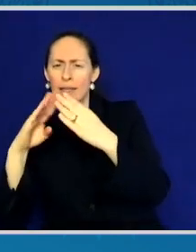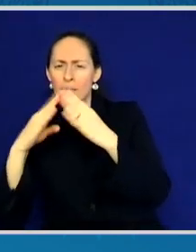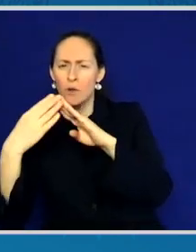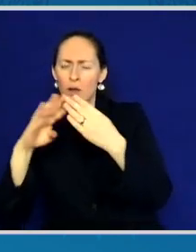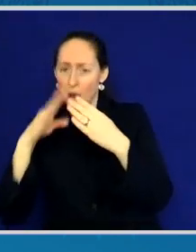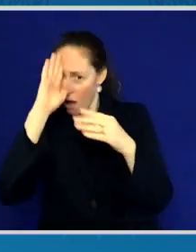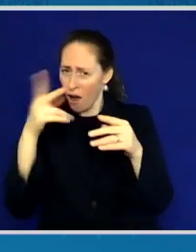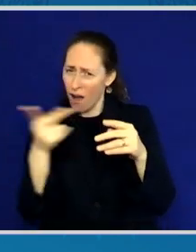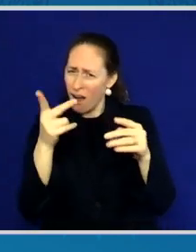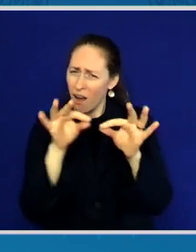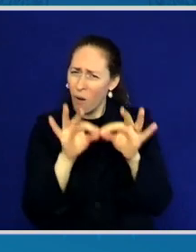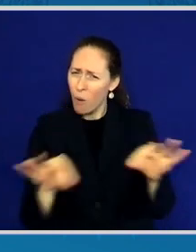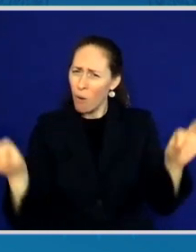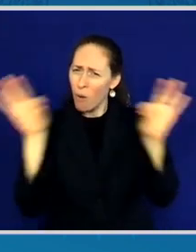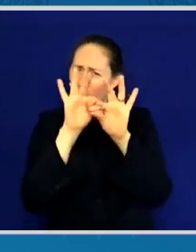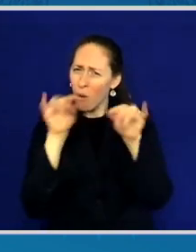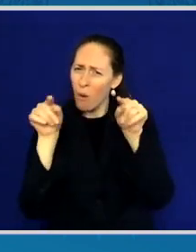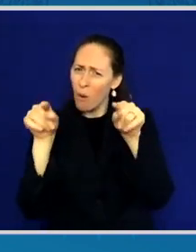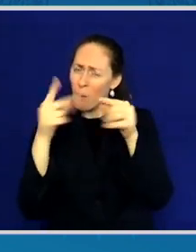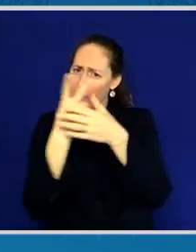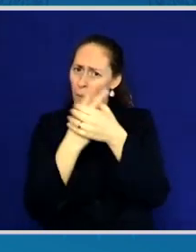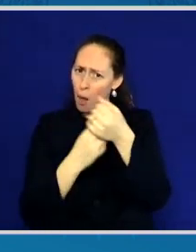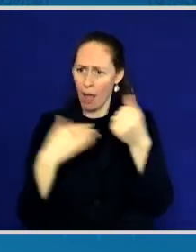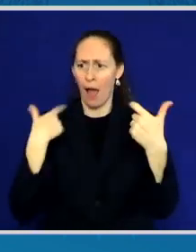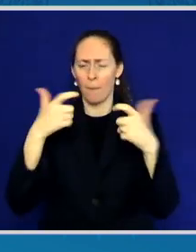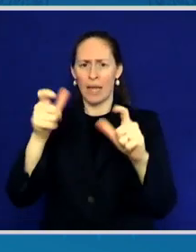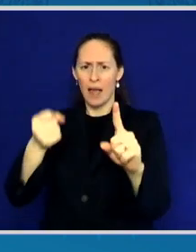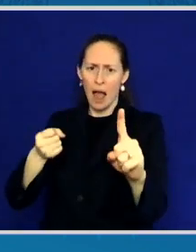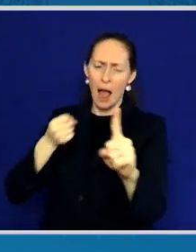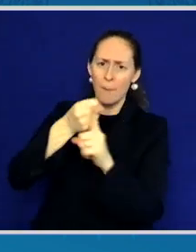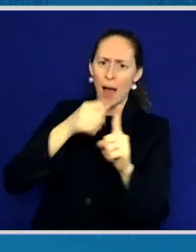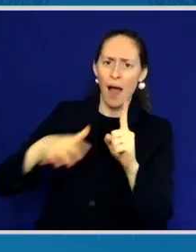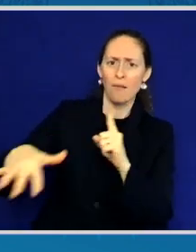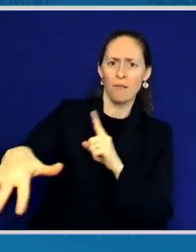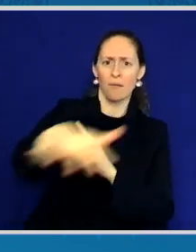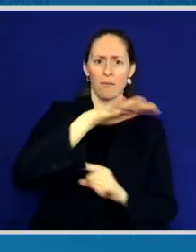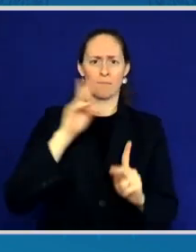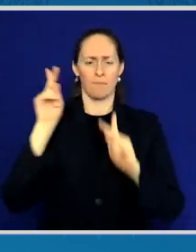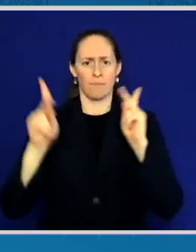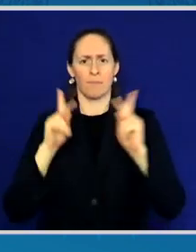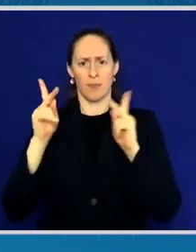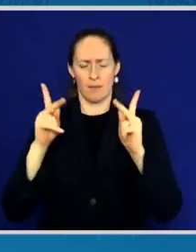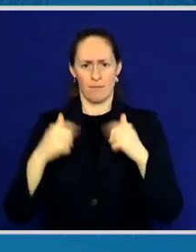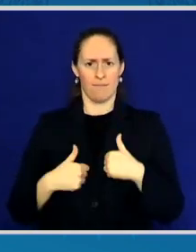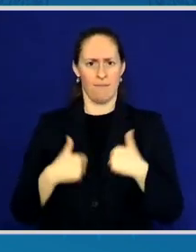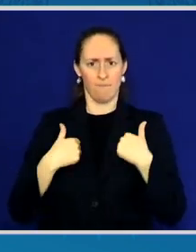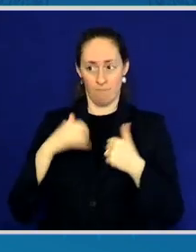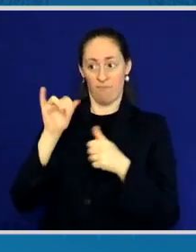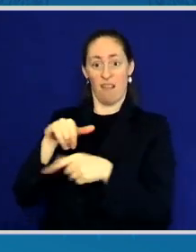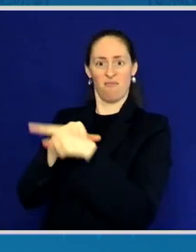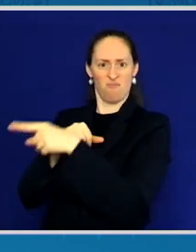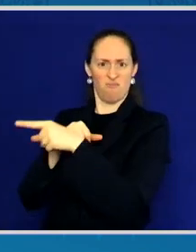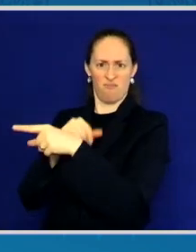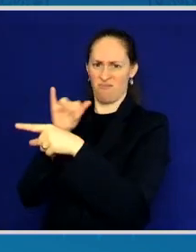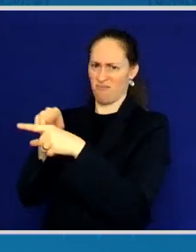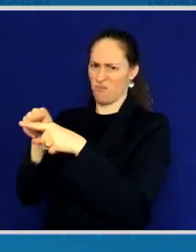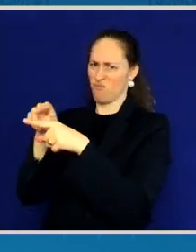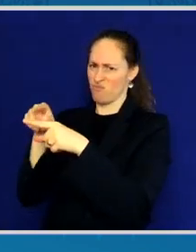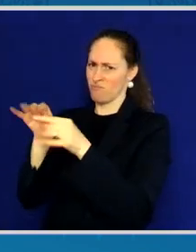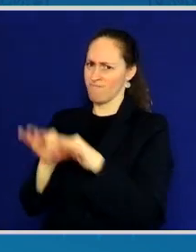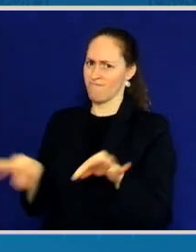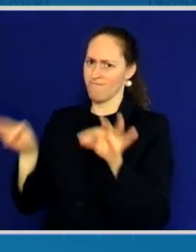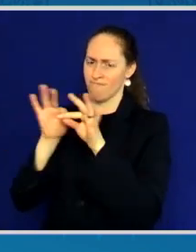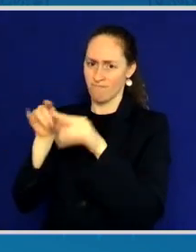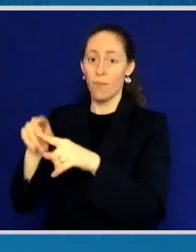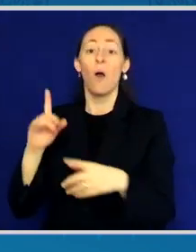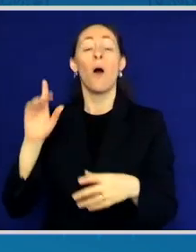not more, in terms of the direct impact on working people. That's who the chairman is. And so when I think about the work that